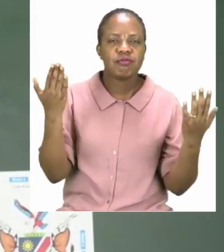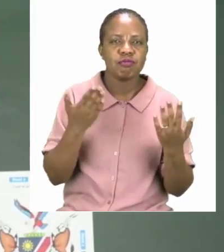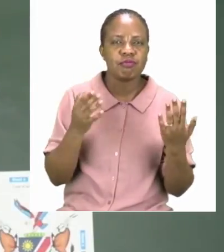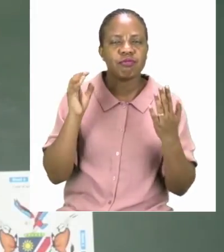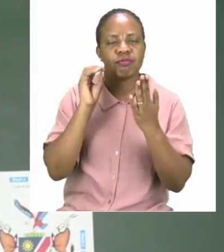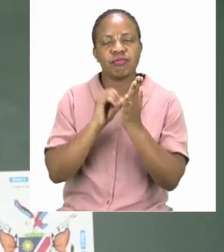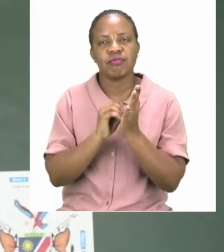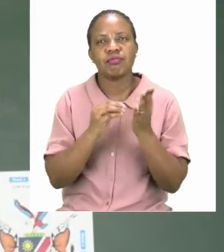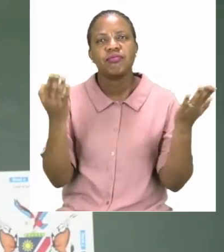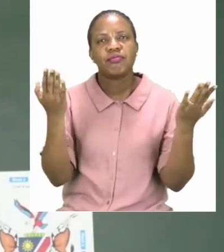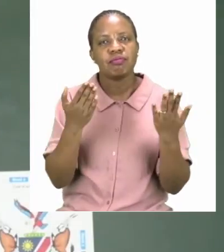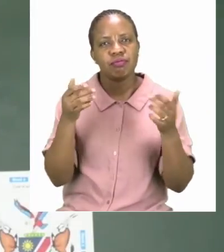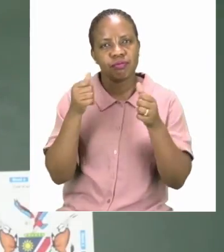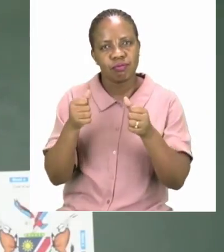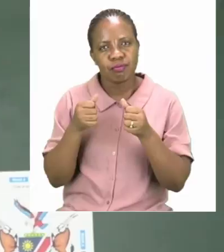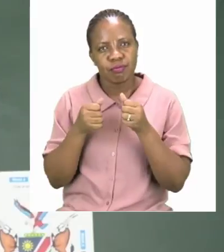to paste it there.